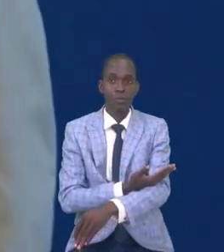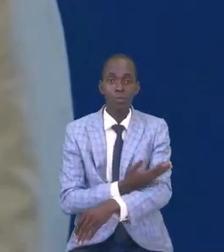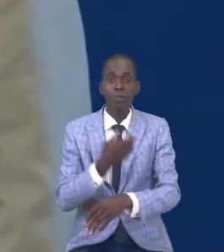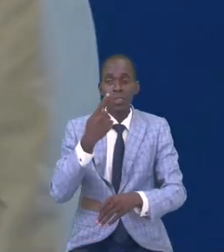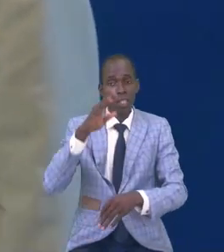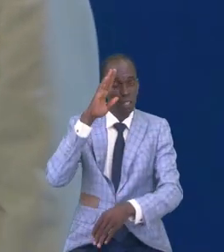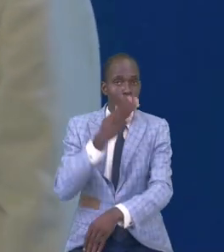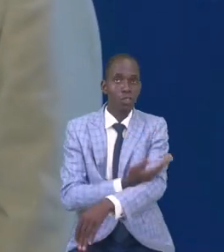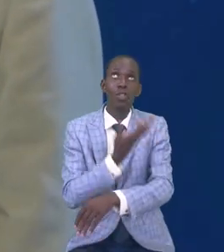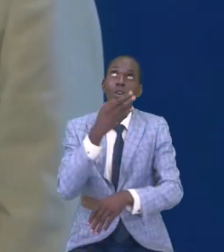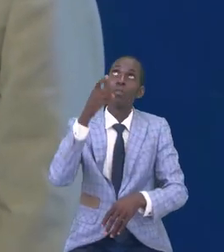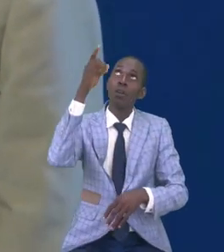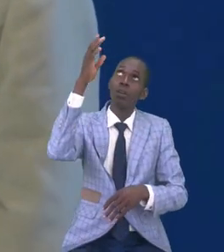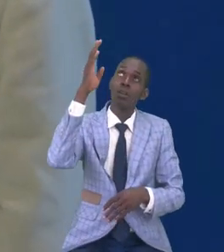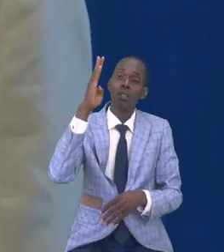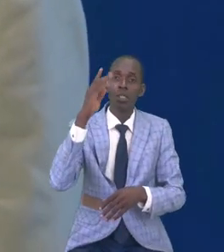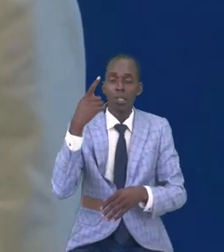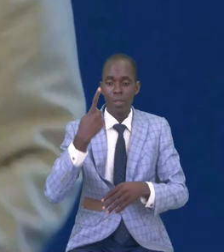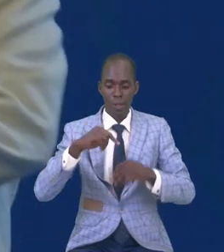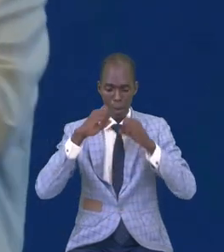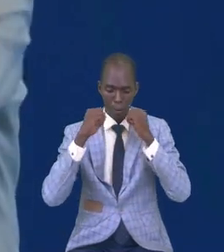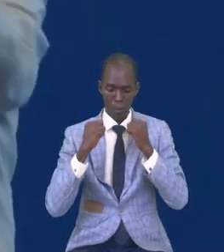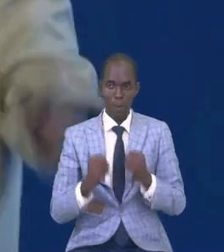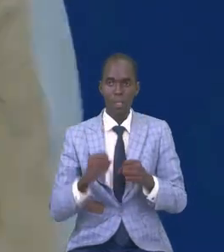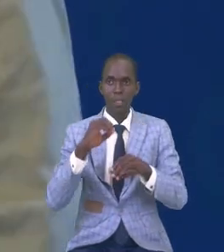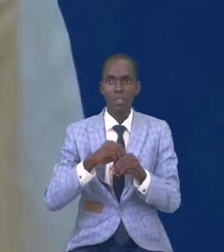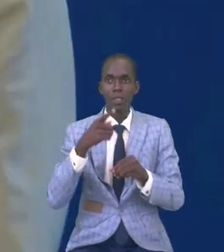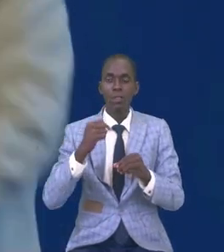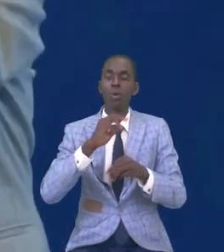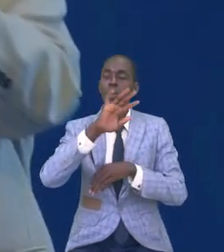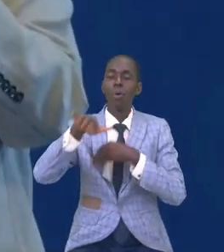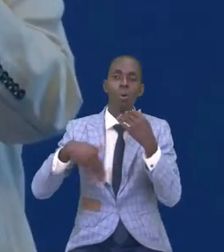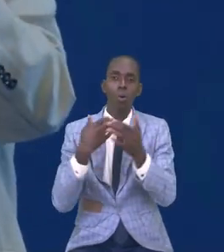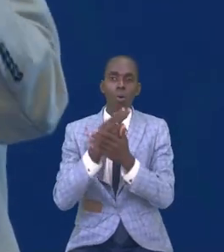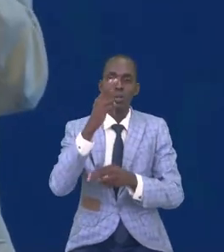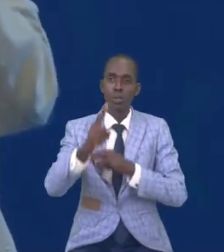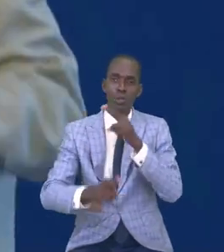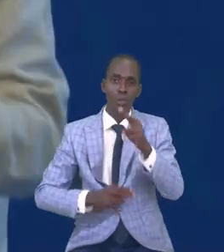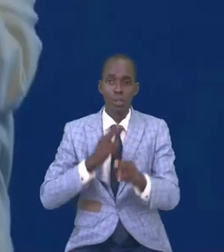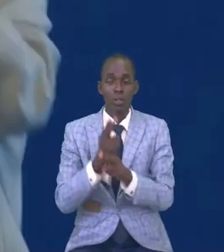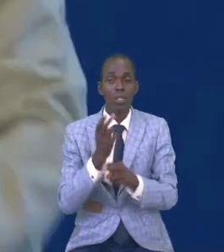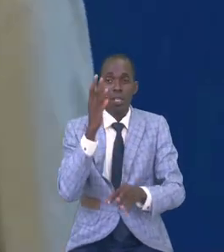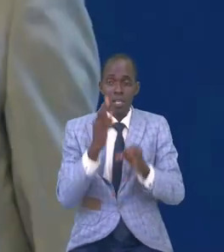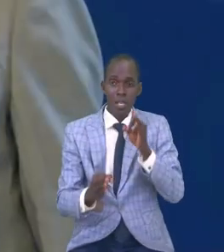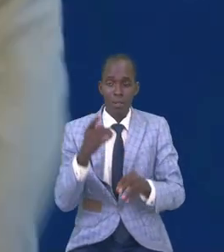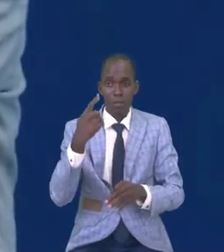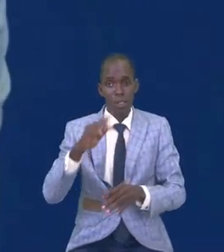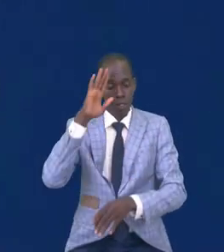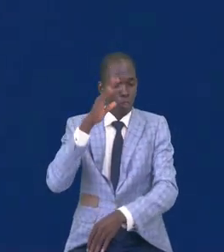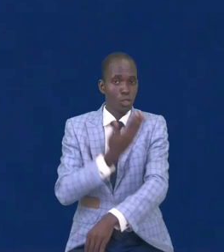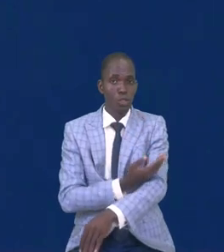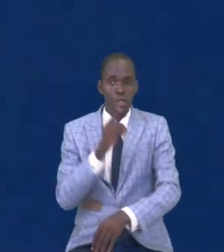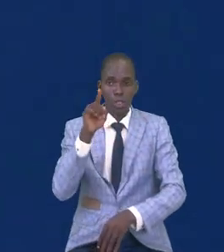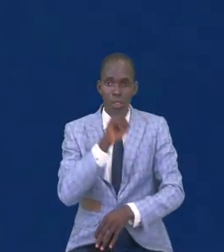Son of God, the power in the whole universe, if the Son, therefore,